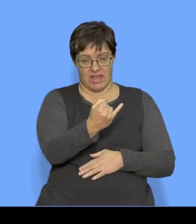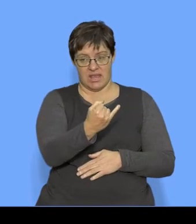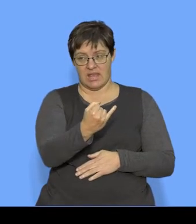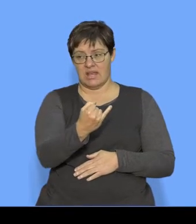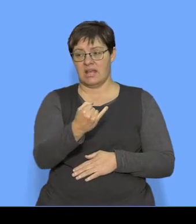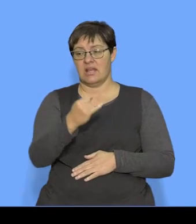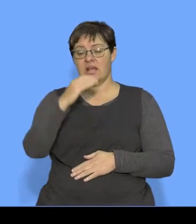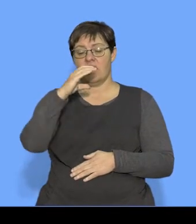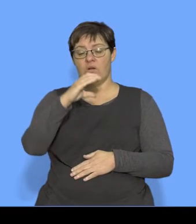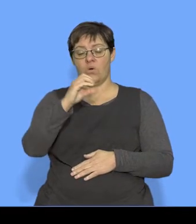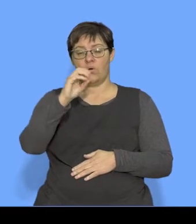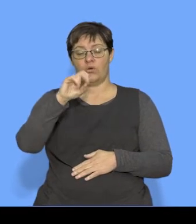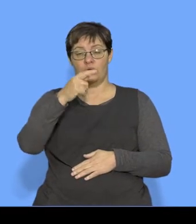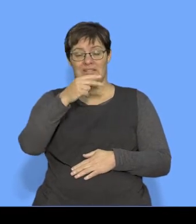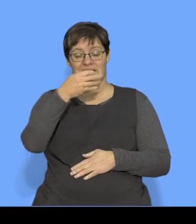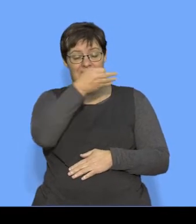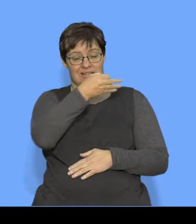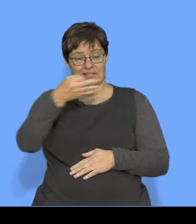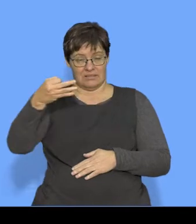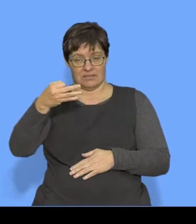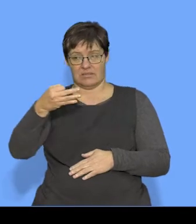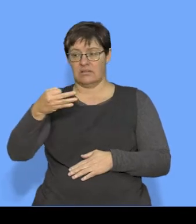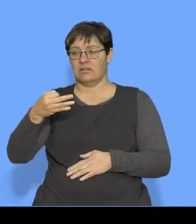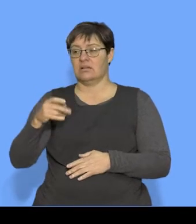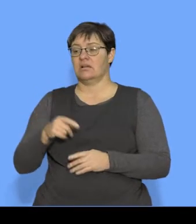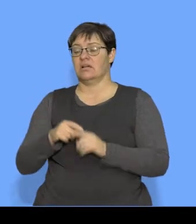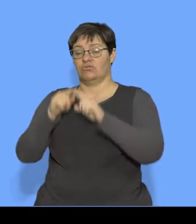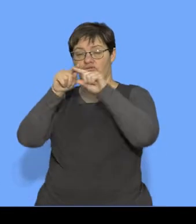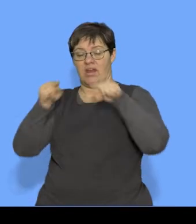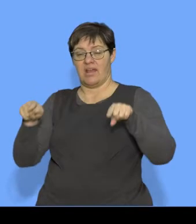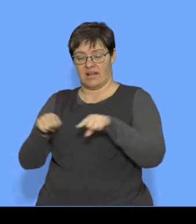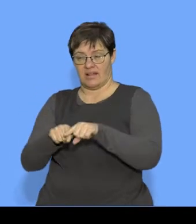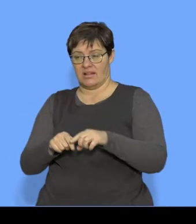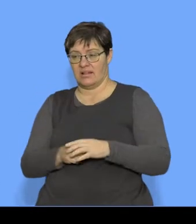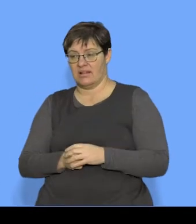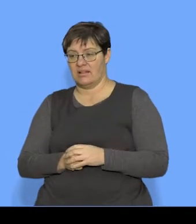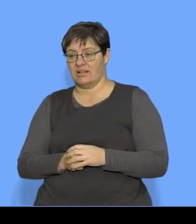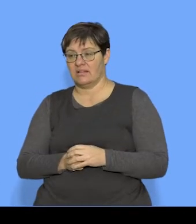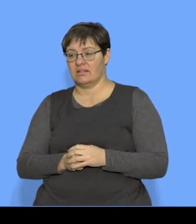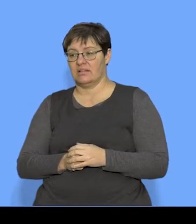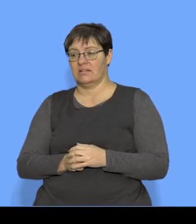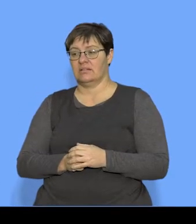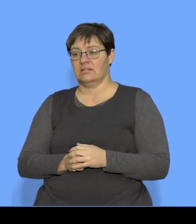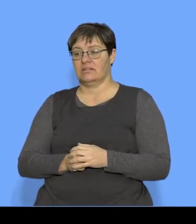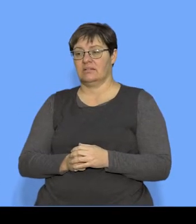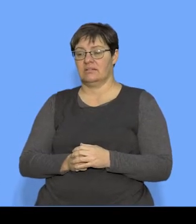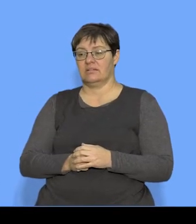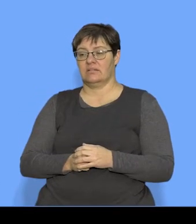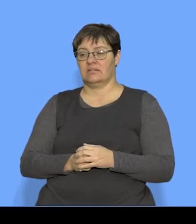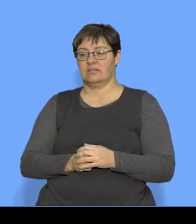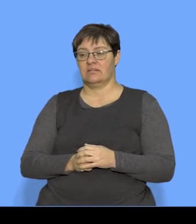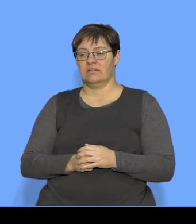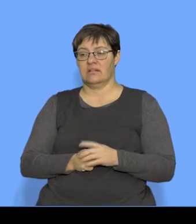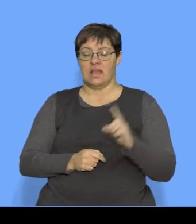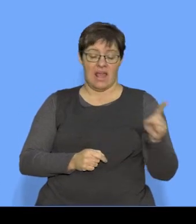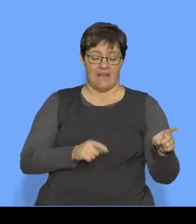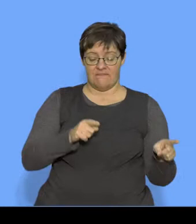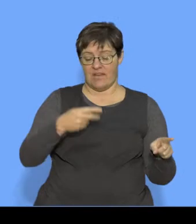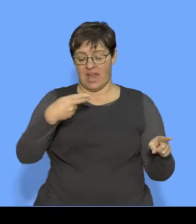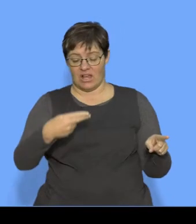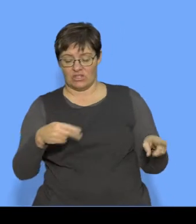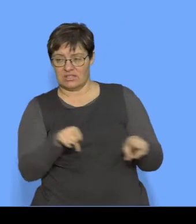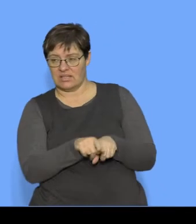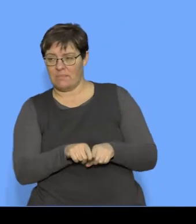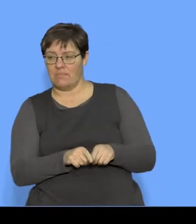FGJ is congruent to triangle. So now the angle at F is corresponding with angle at